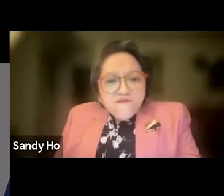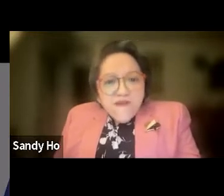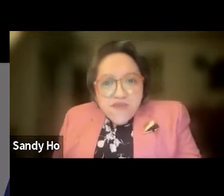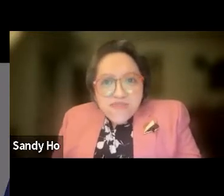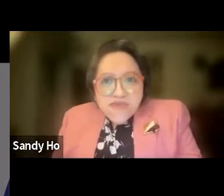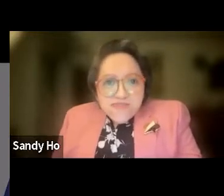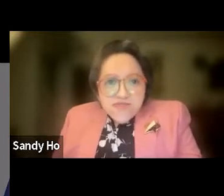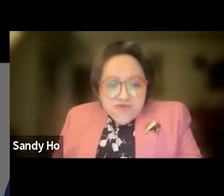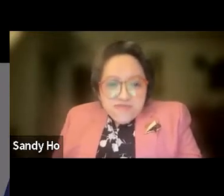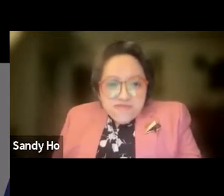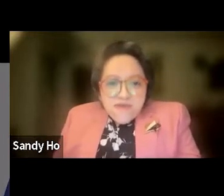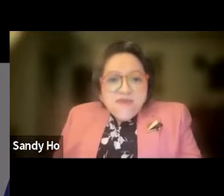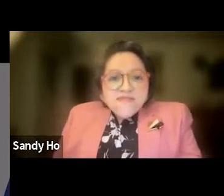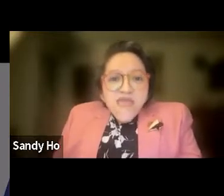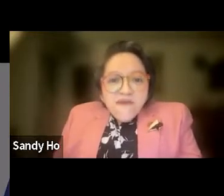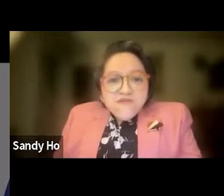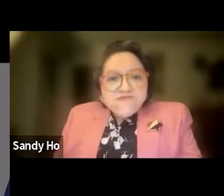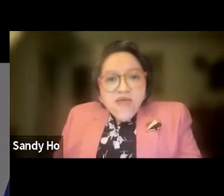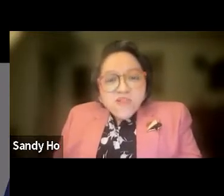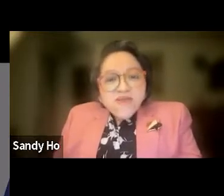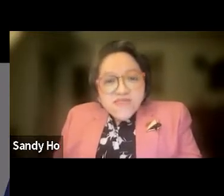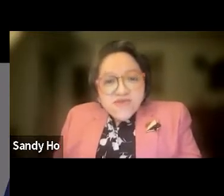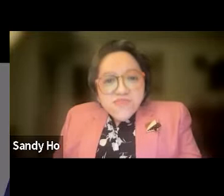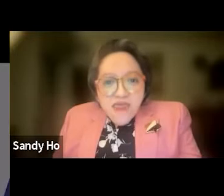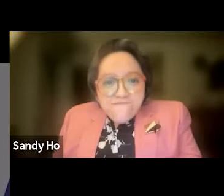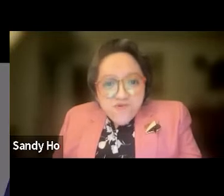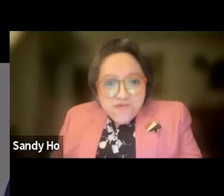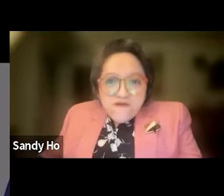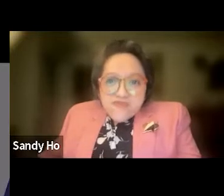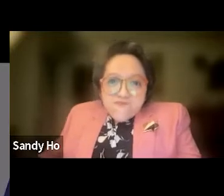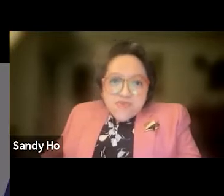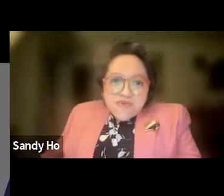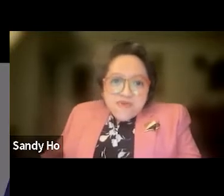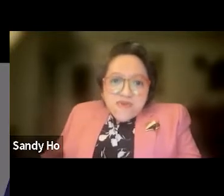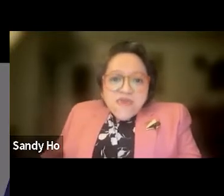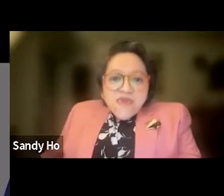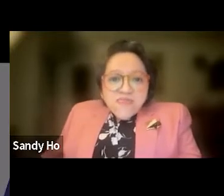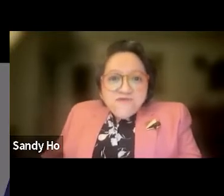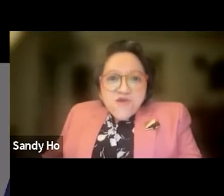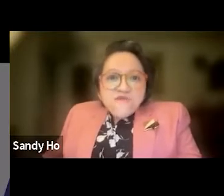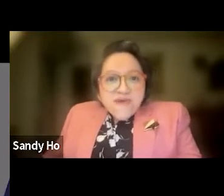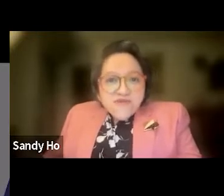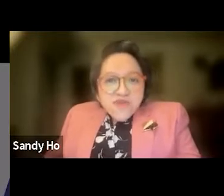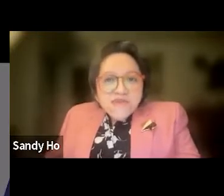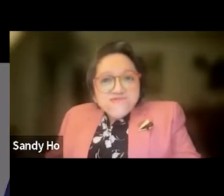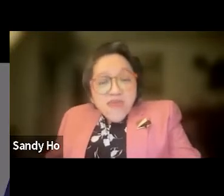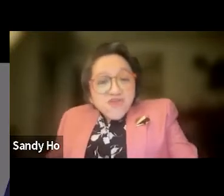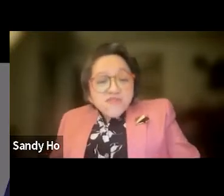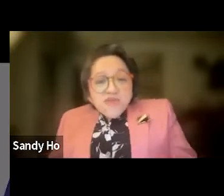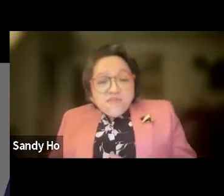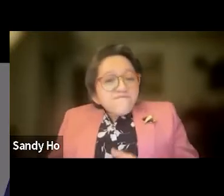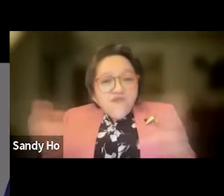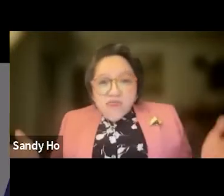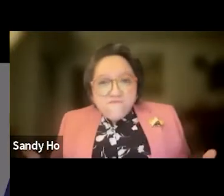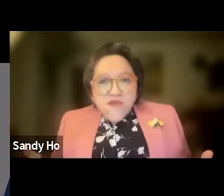and other fundraising institutions tap directly into that influence of sympathy in their donor messaging and